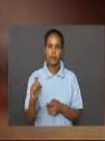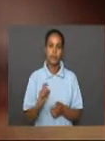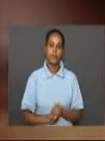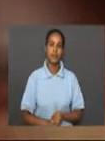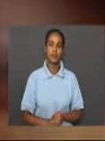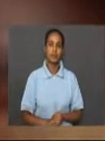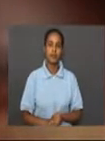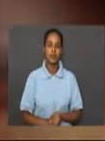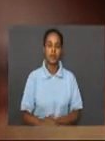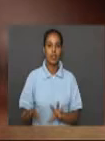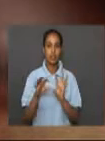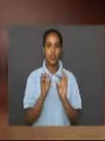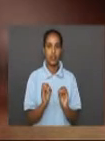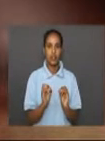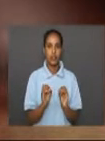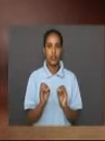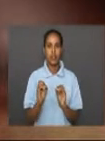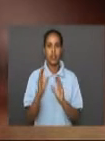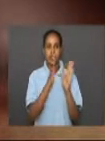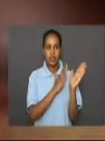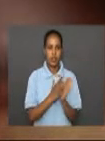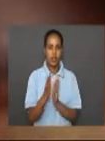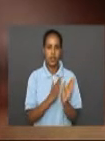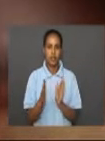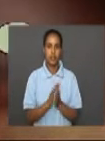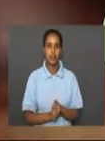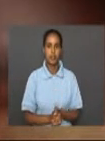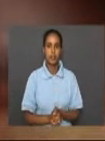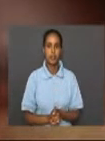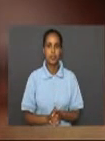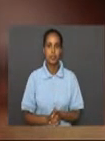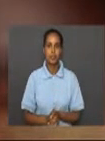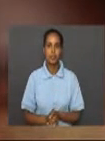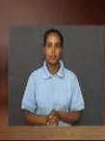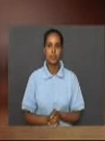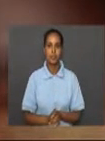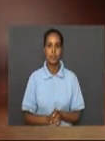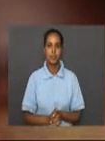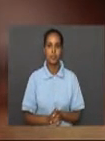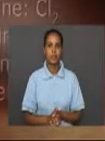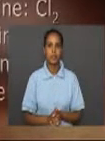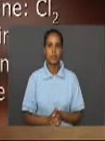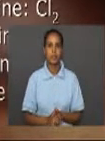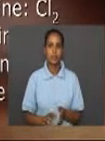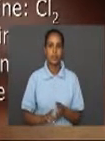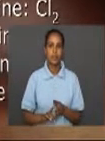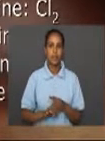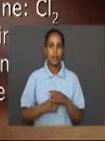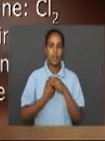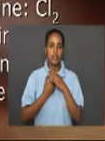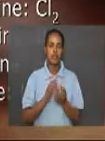agent. This reaction produces tin and carbon dioxide.